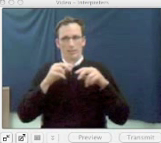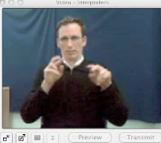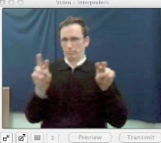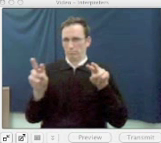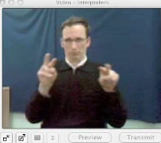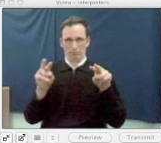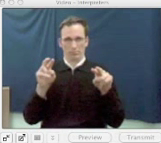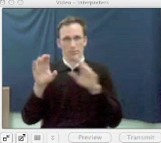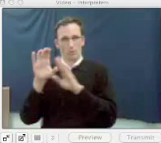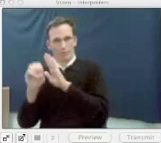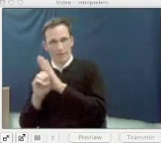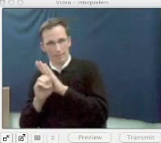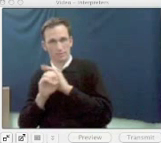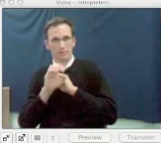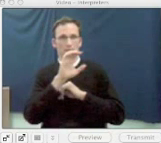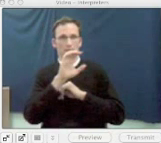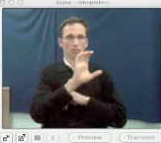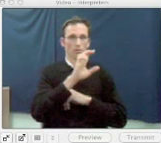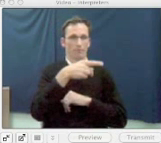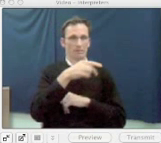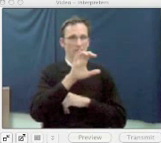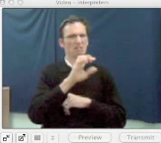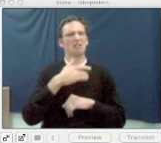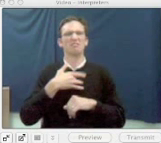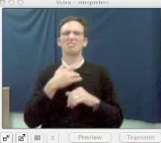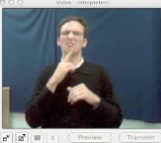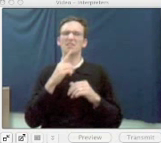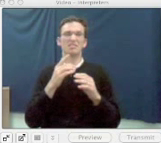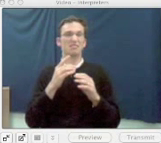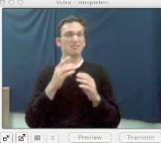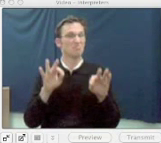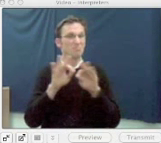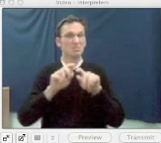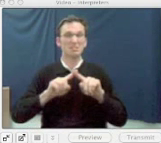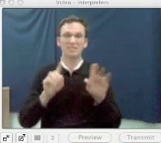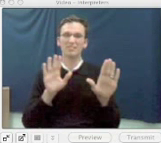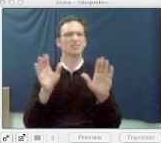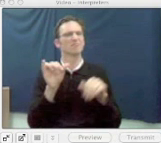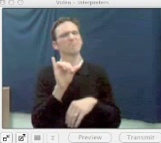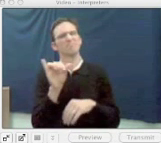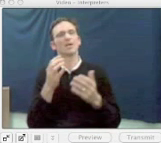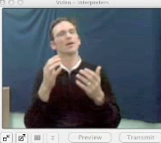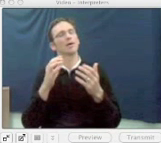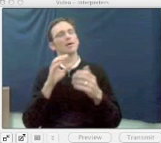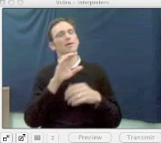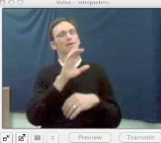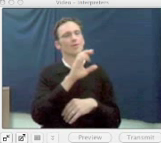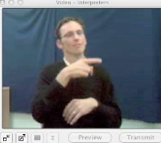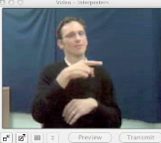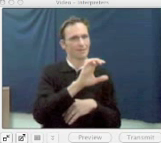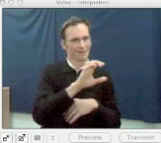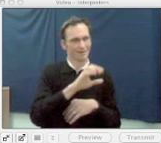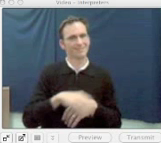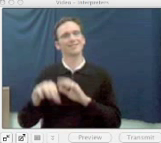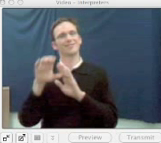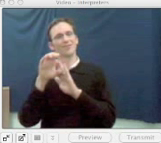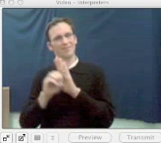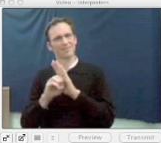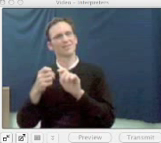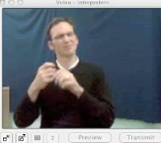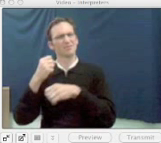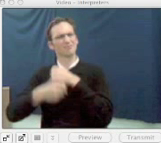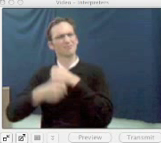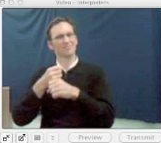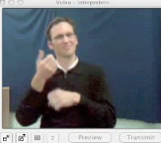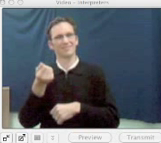between the two documents. So yes, Code of Professional Conduct and the Code of Ethics of 1979 is